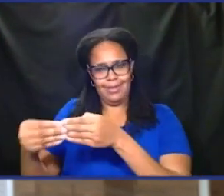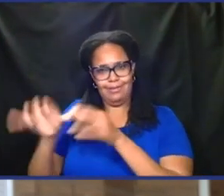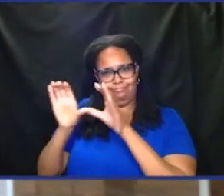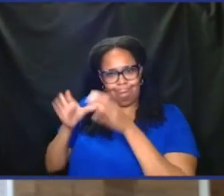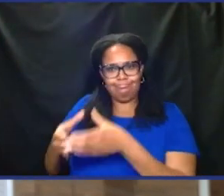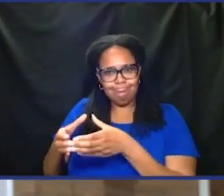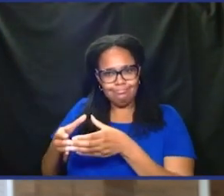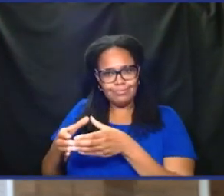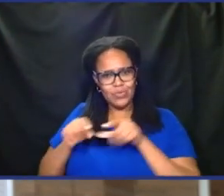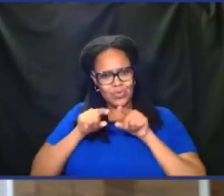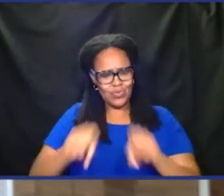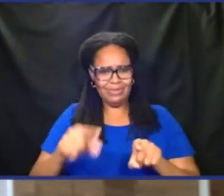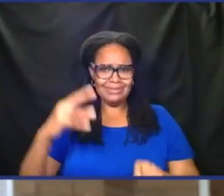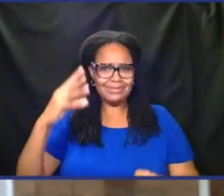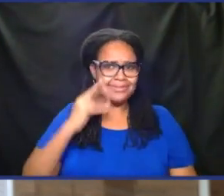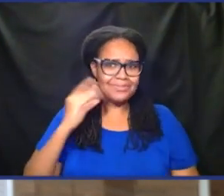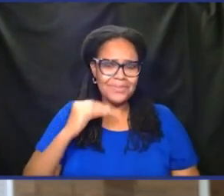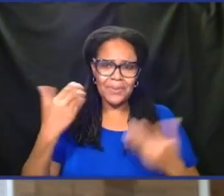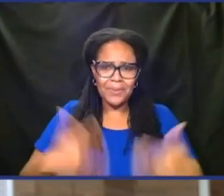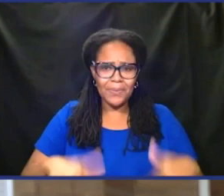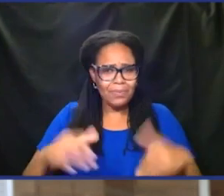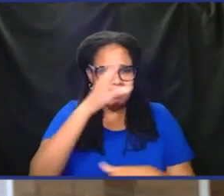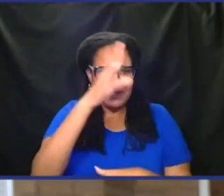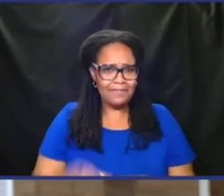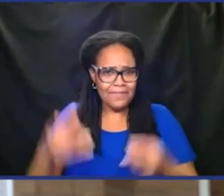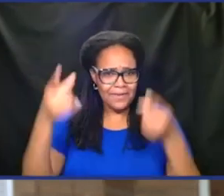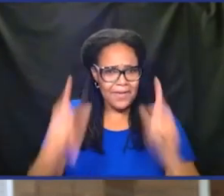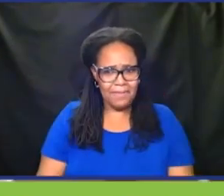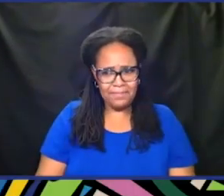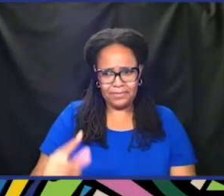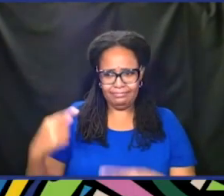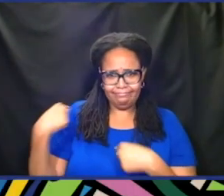Yet Americares is helping more people in more ways.